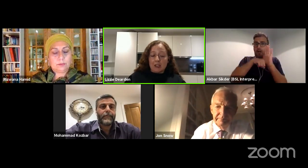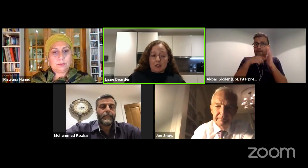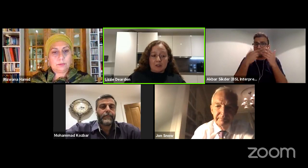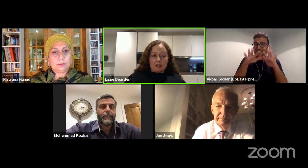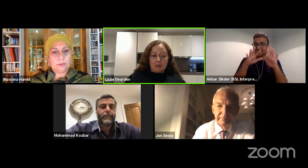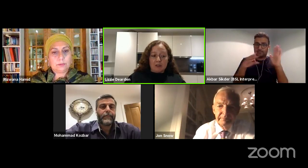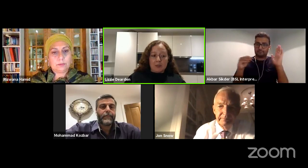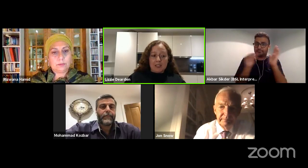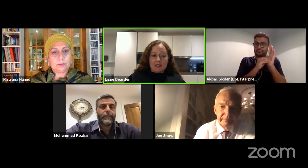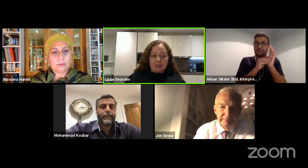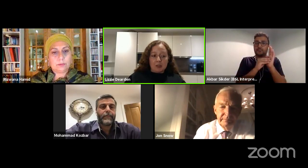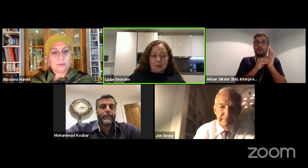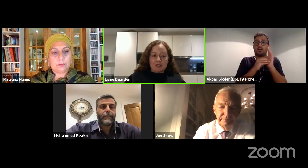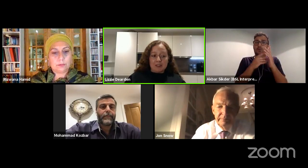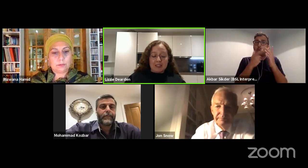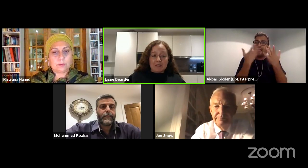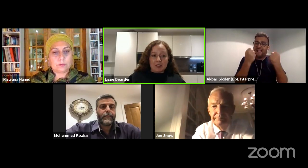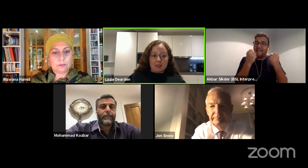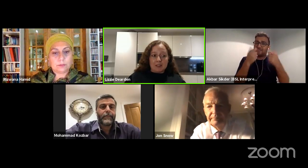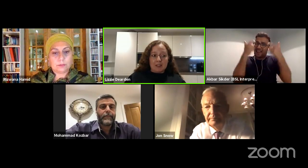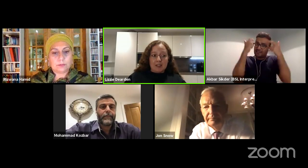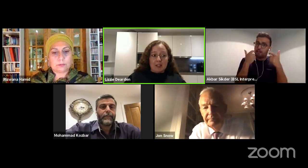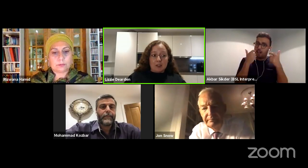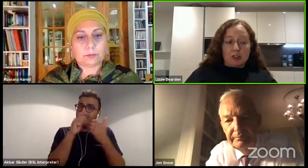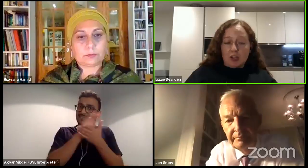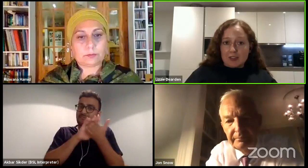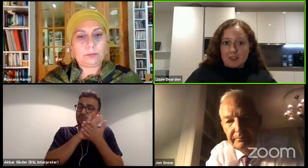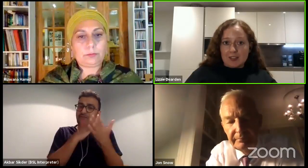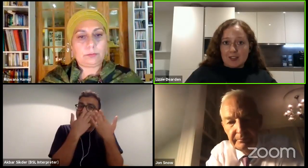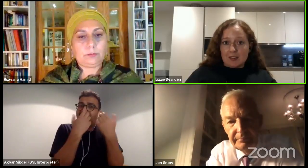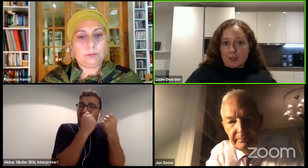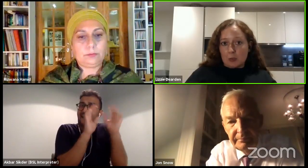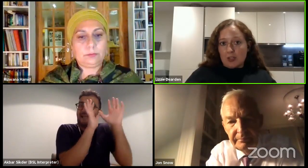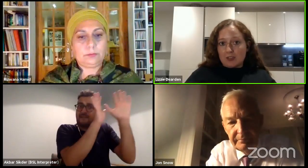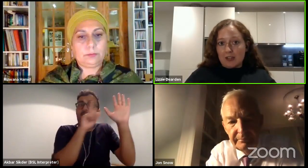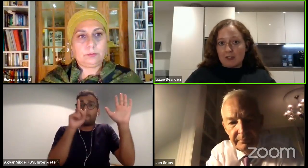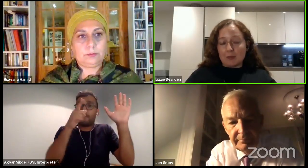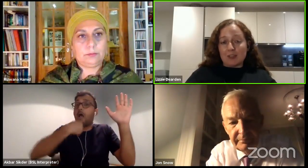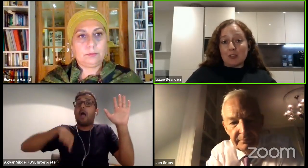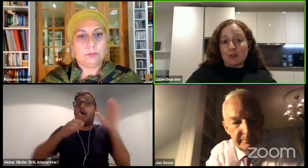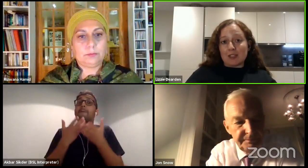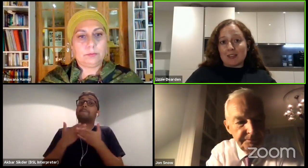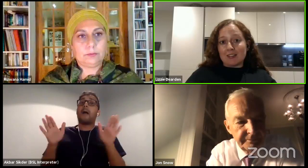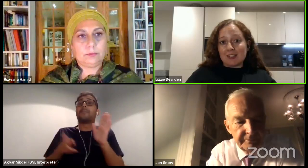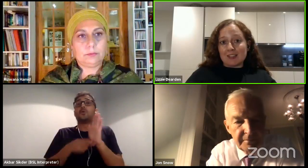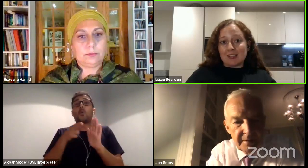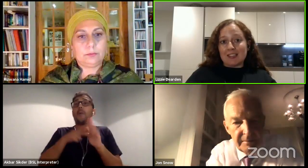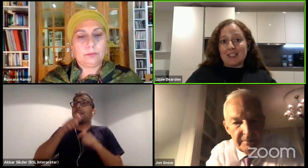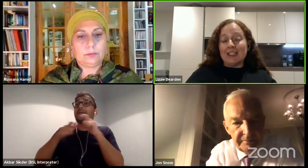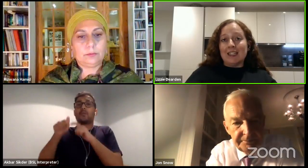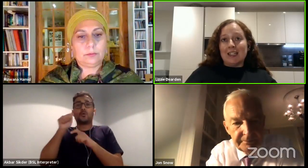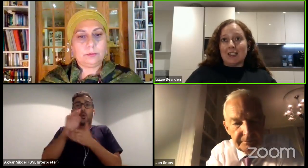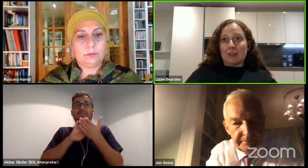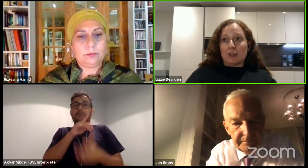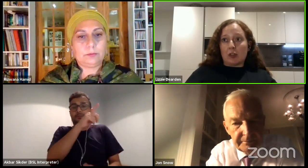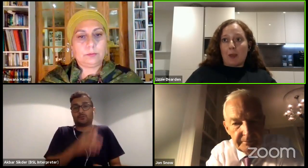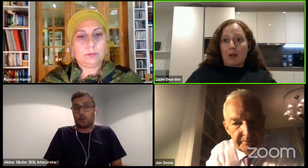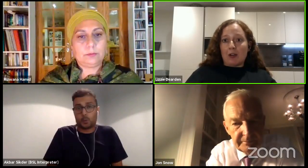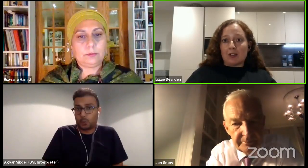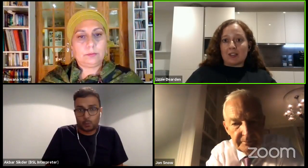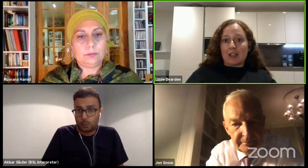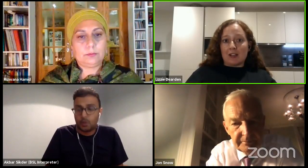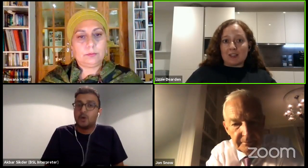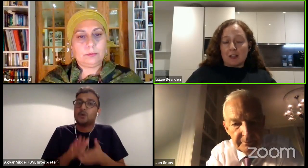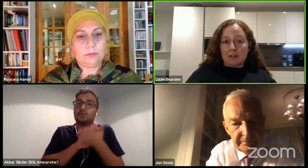public. So for me, the issue isn't even just that the word terrorism is used inconsistently. It's also